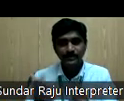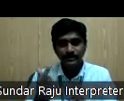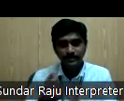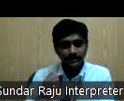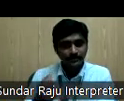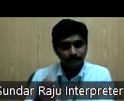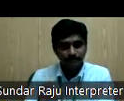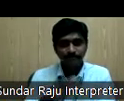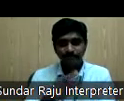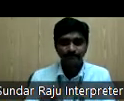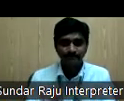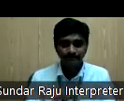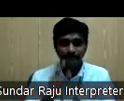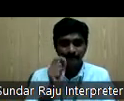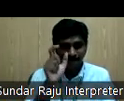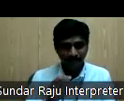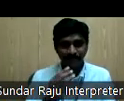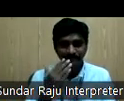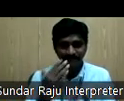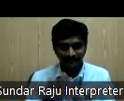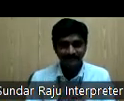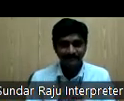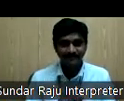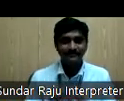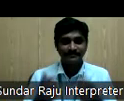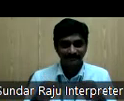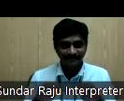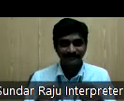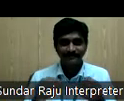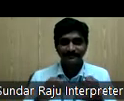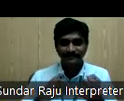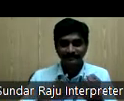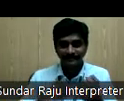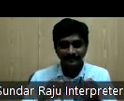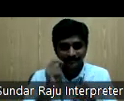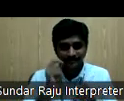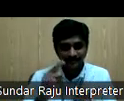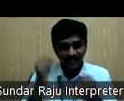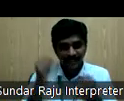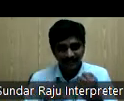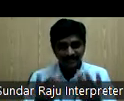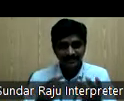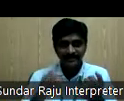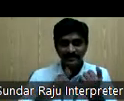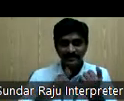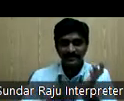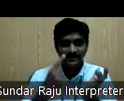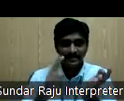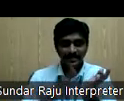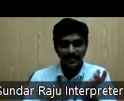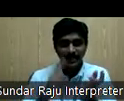Welcome again, Mr. Madhusudhan. Last but not the least, a warm welcome to Mr. Srinivasulu. He is